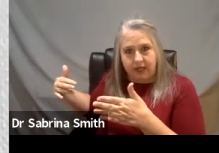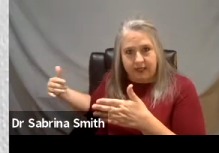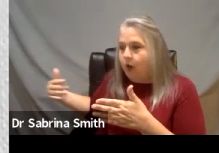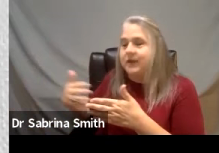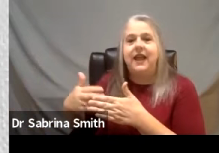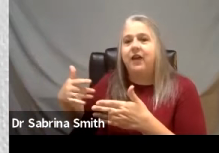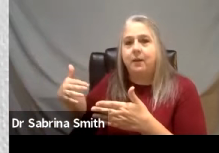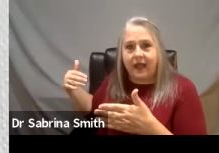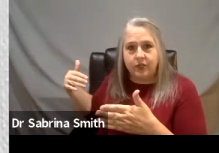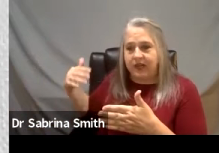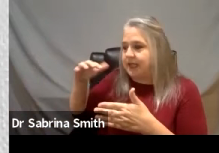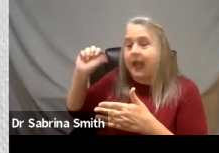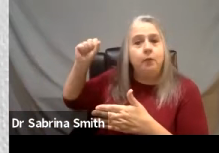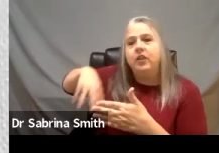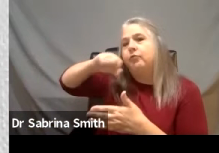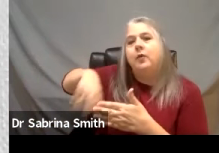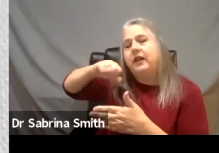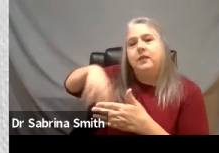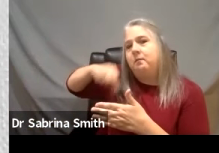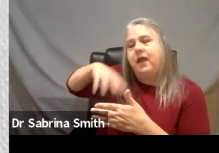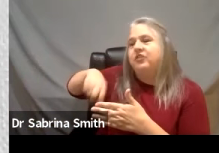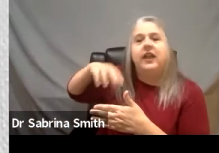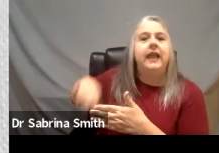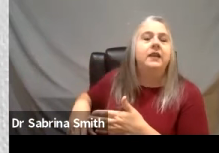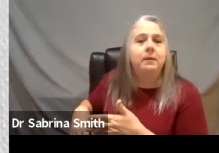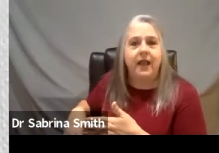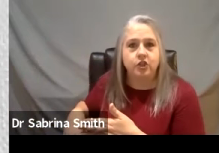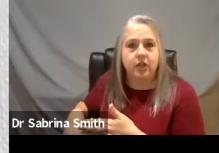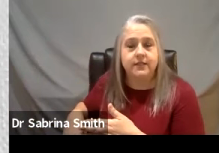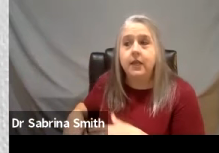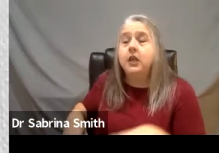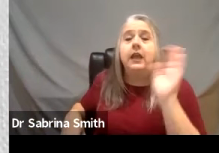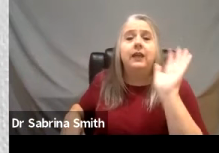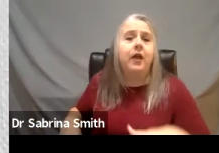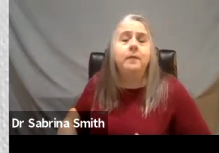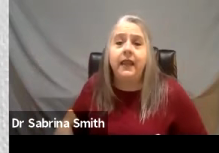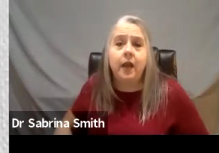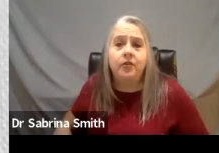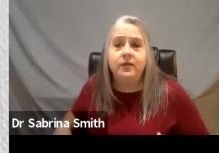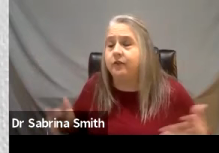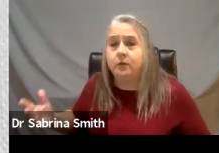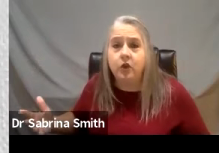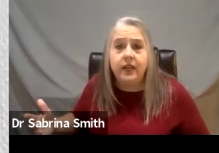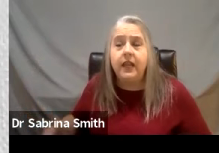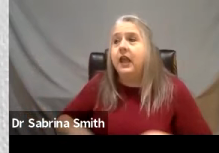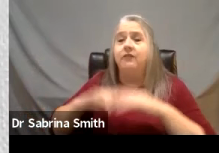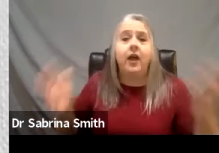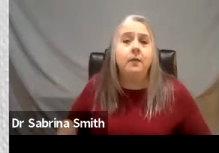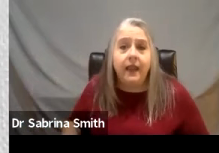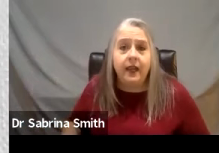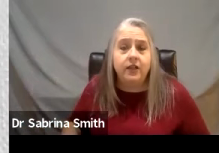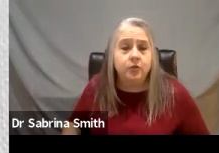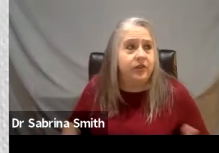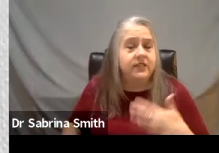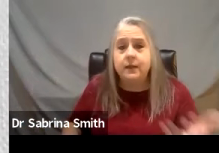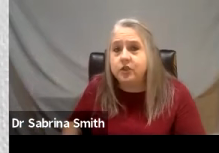of tricks. I always say I've got a bag of tricks and I want to throw it in everything I can in my bag of tricks. If I'm hanging out with the deaf community, if I'm